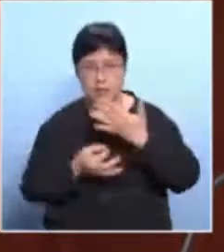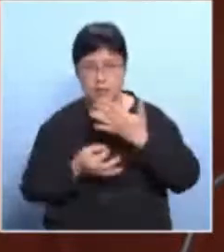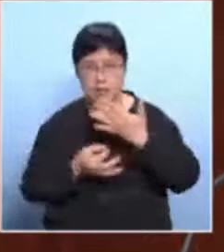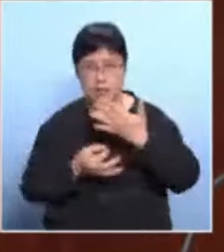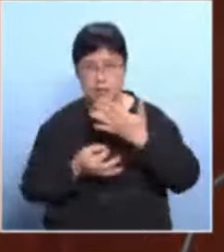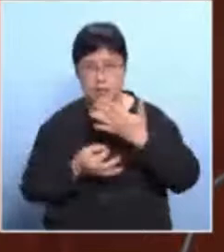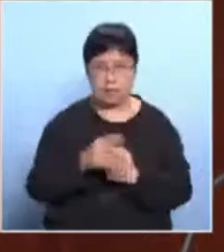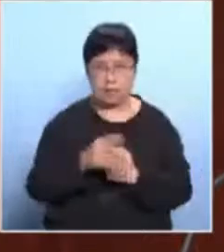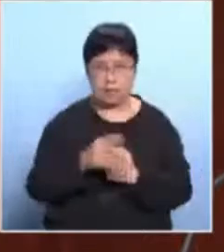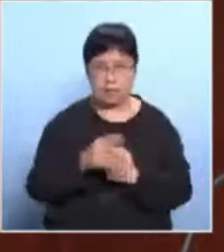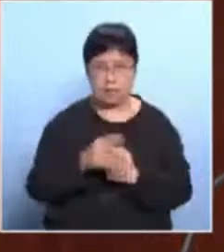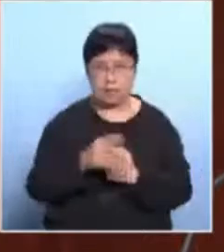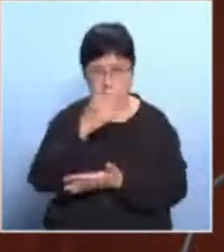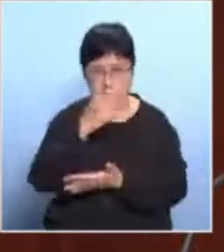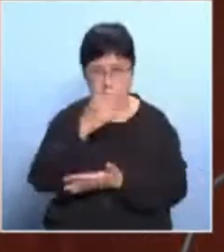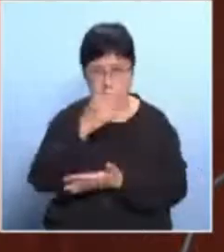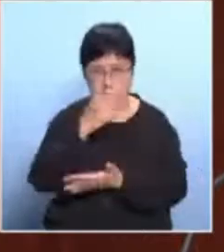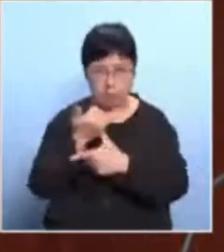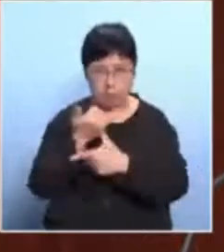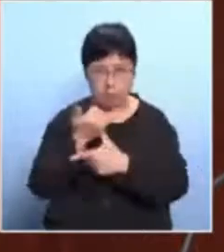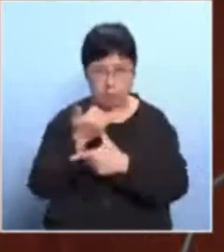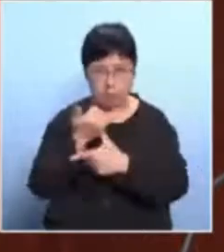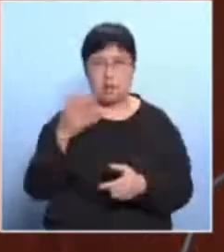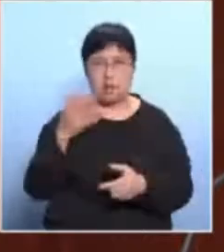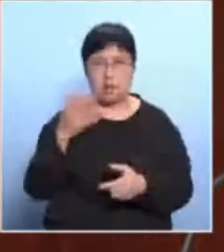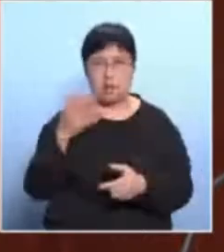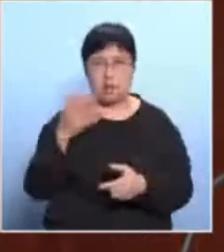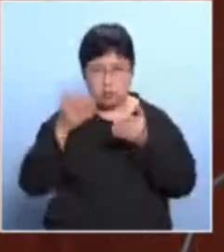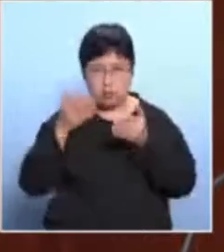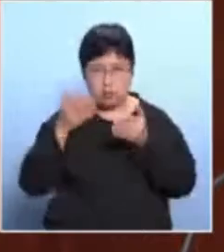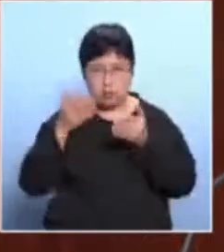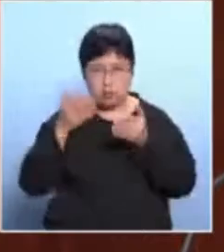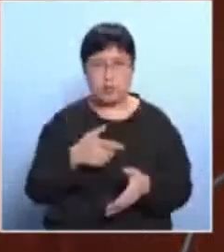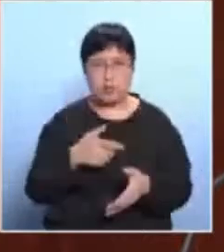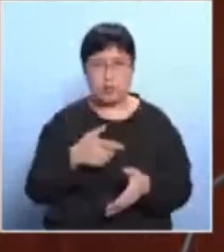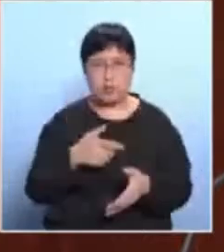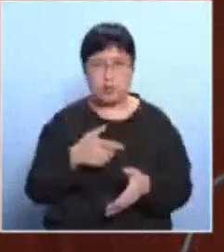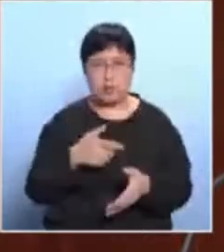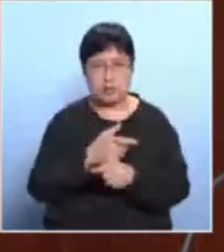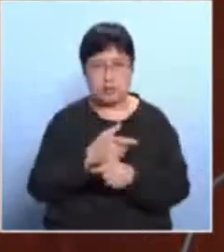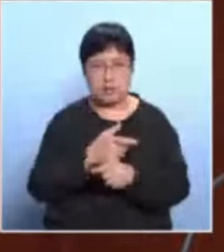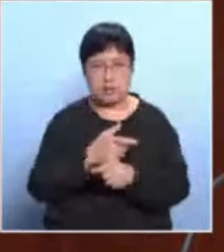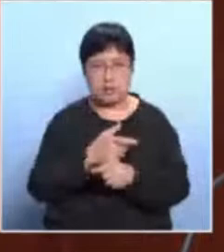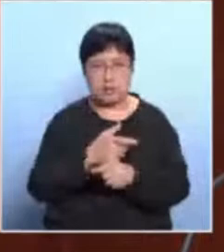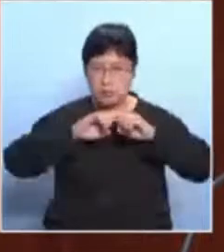tourism economy will be announced in the first half of 2024.